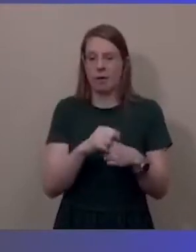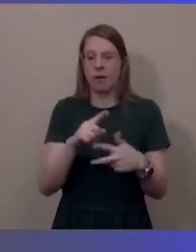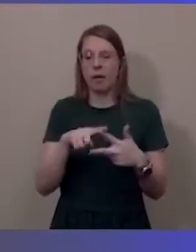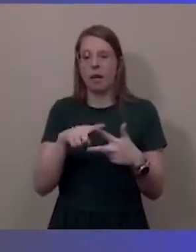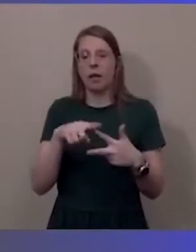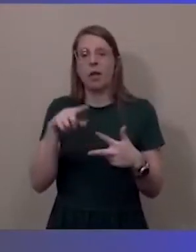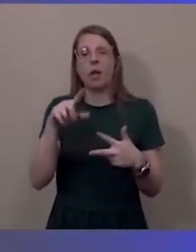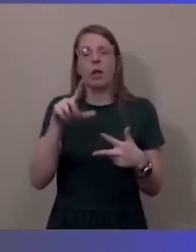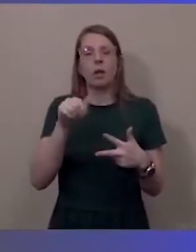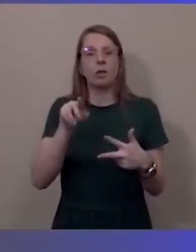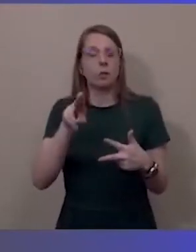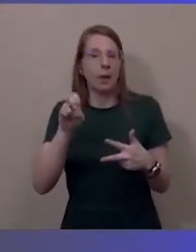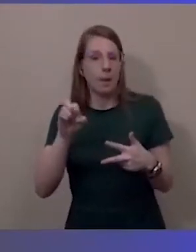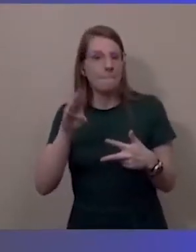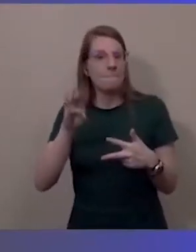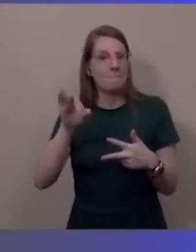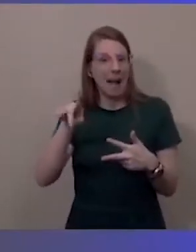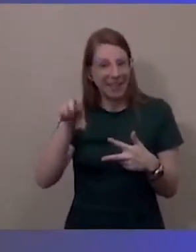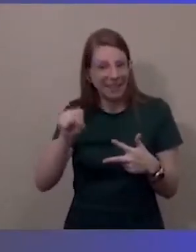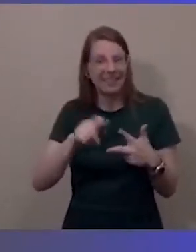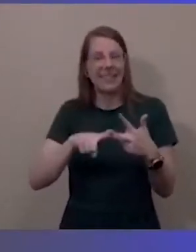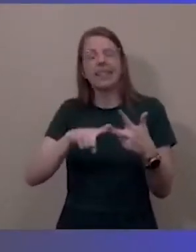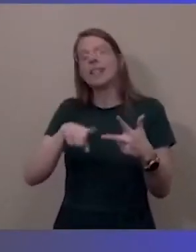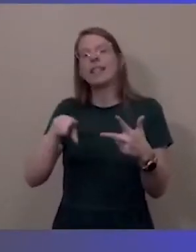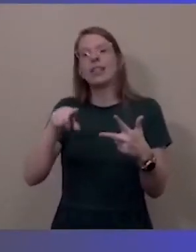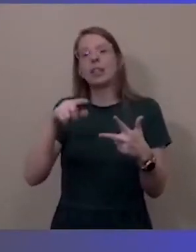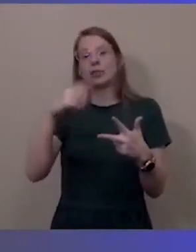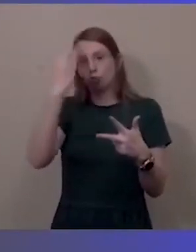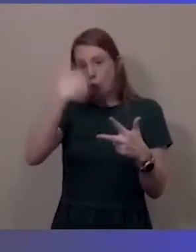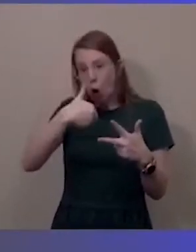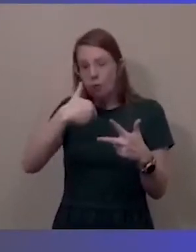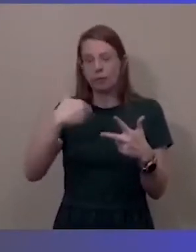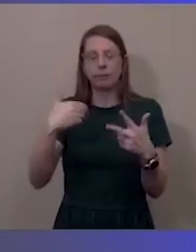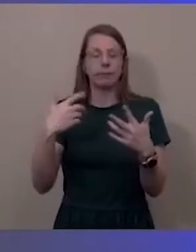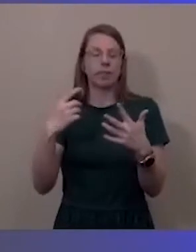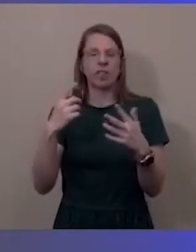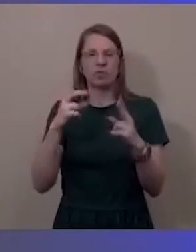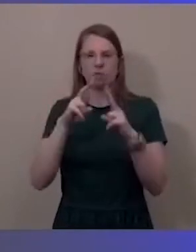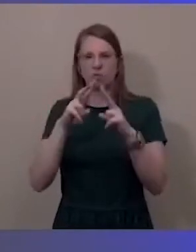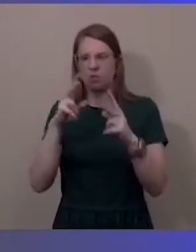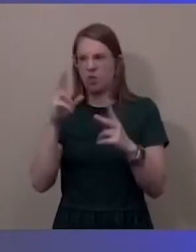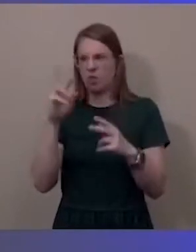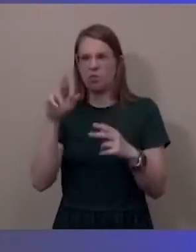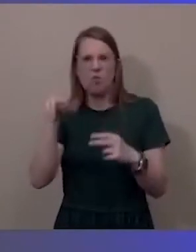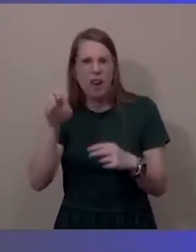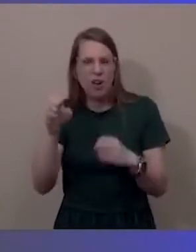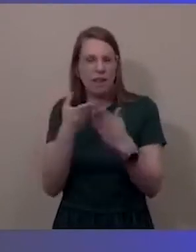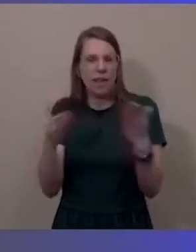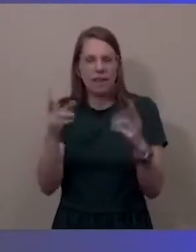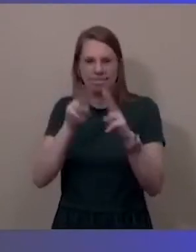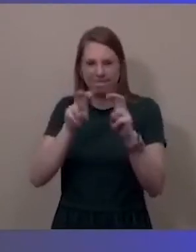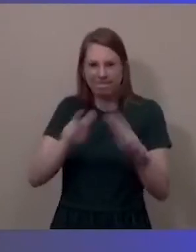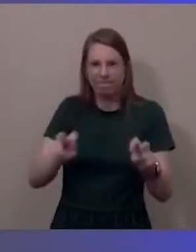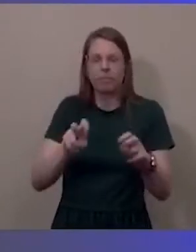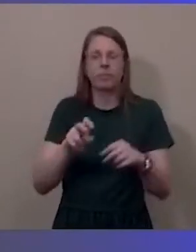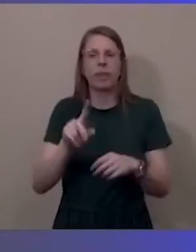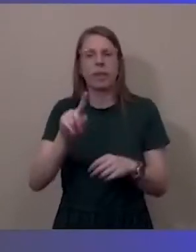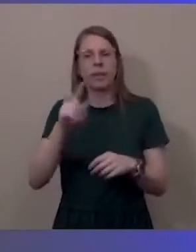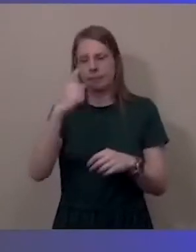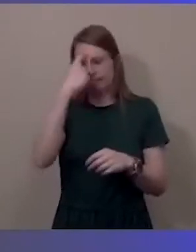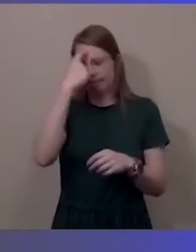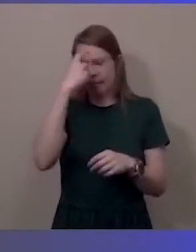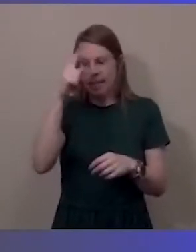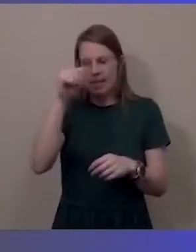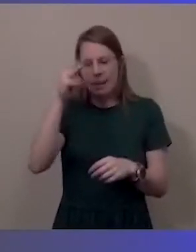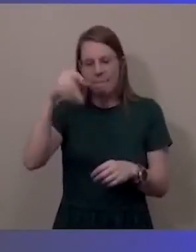bodies, strokes, and other rare things that we look for, frontotemporal dementia. So Alzheimer's is a